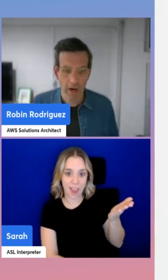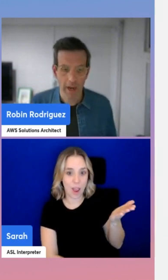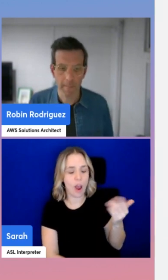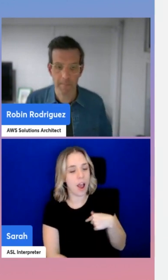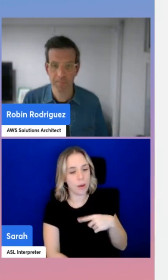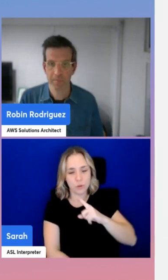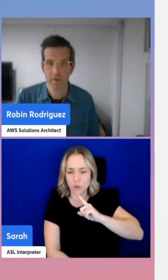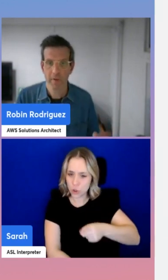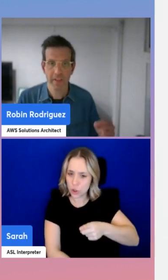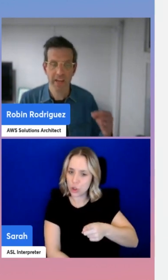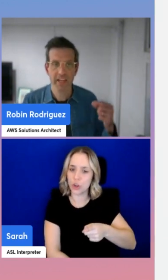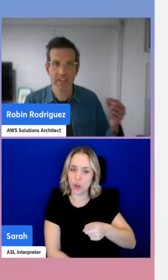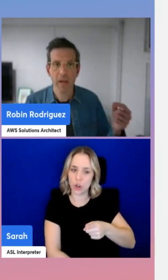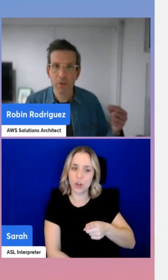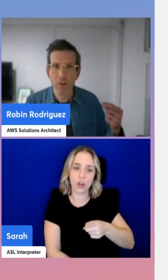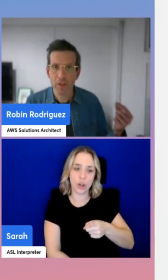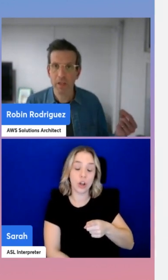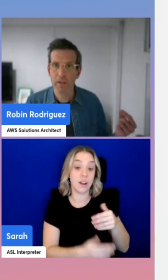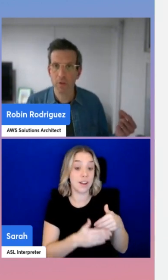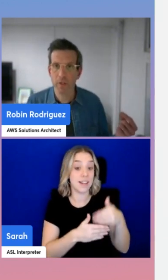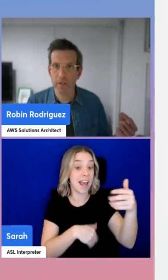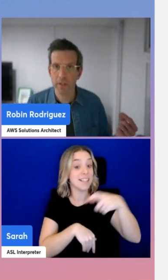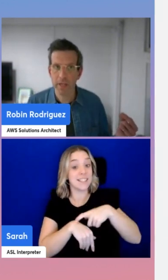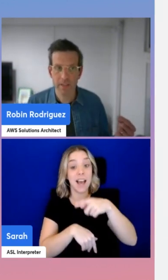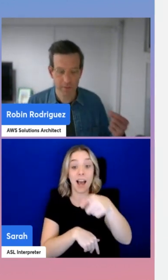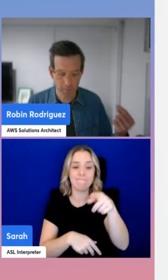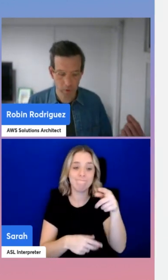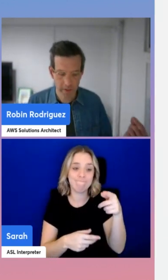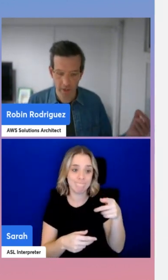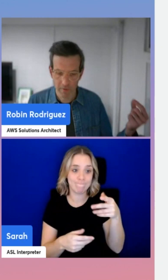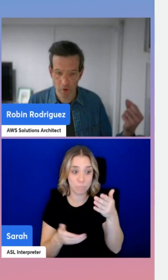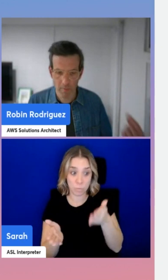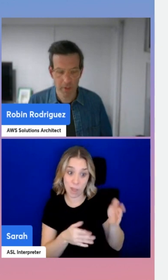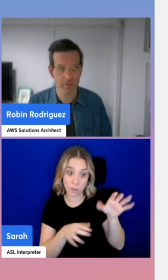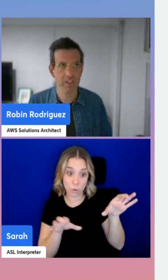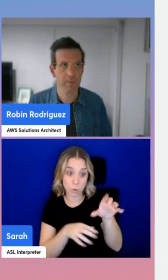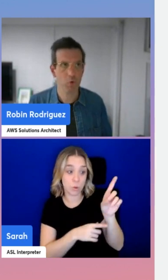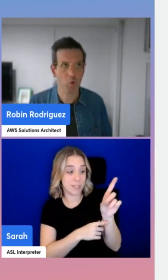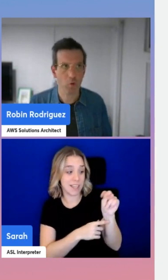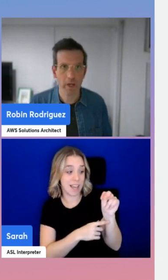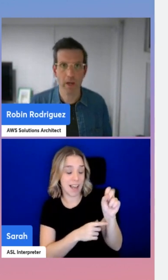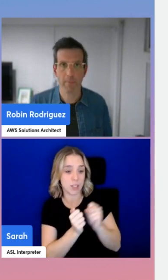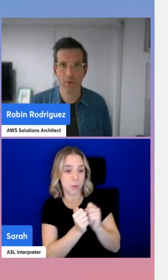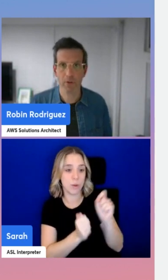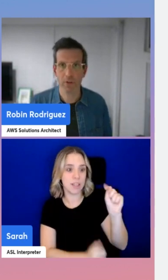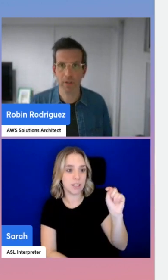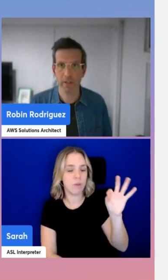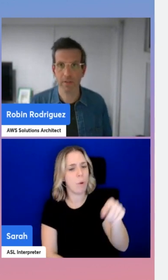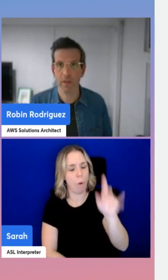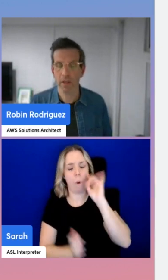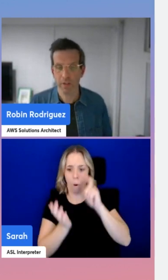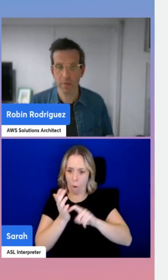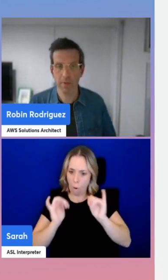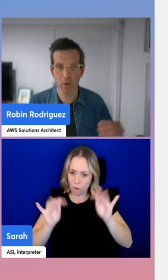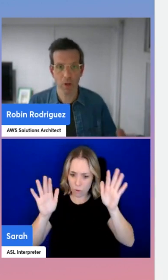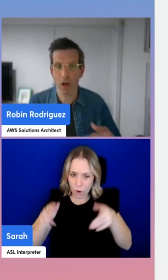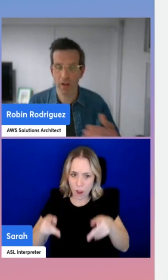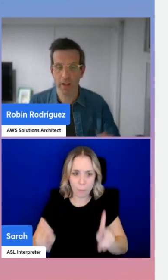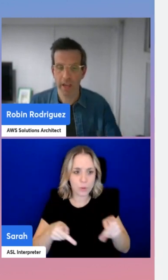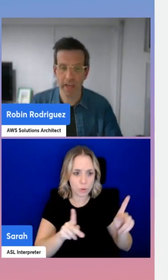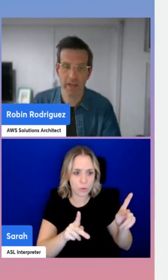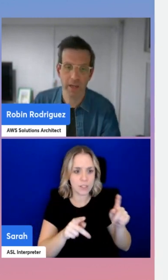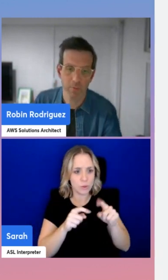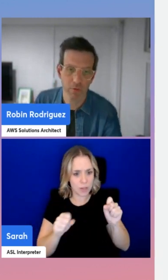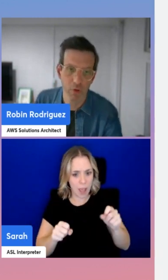sure the next time you're looking at doing DNS with Terraform, you'll see some great opportunities to build